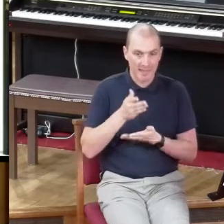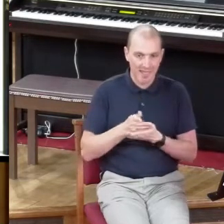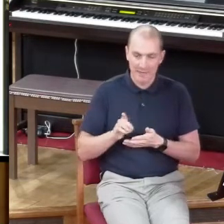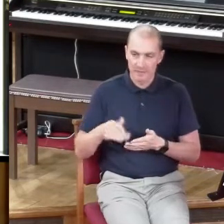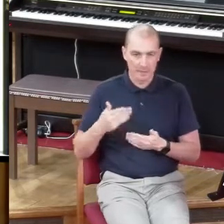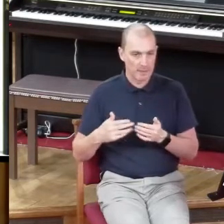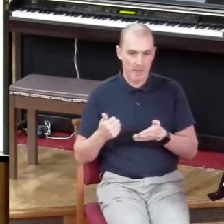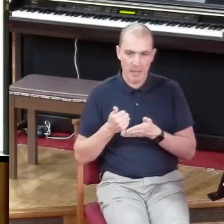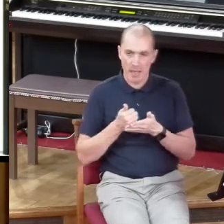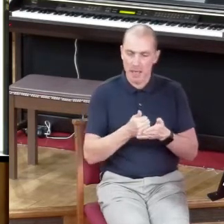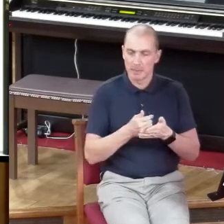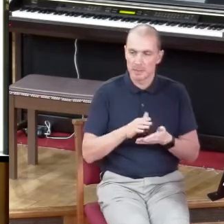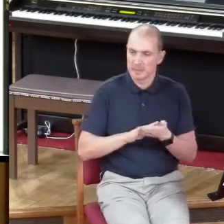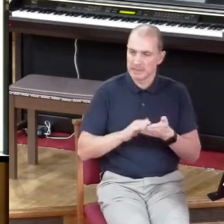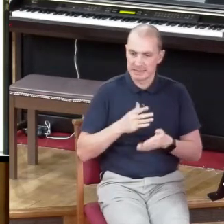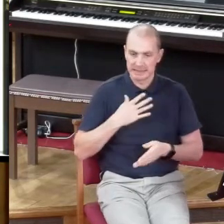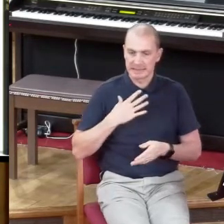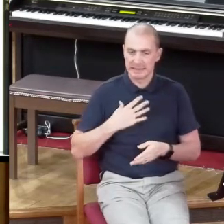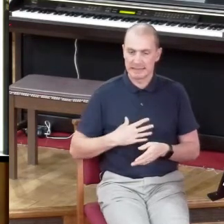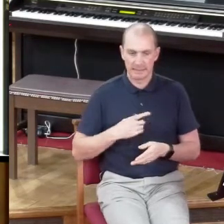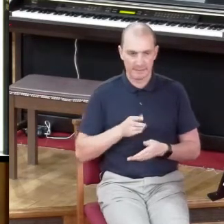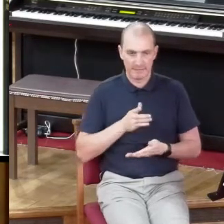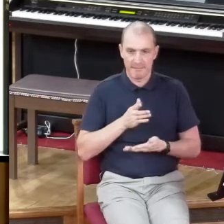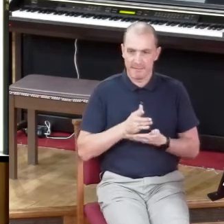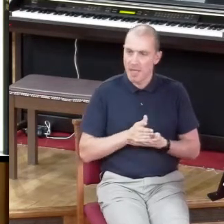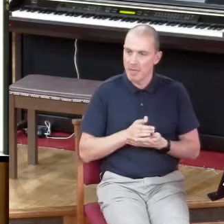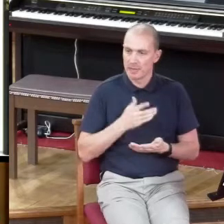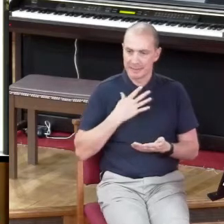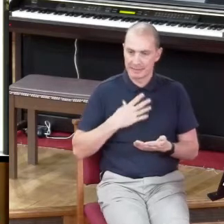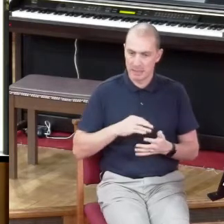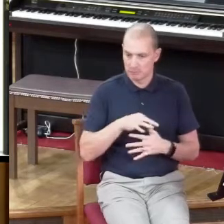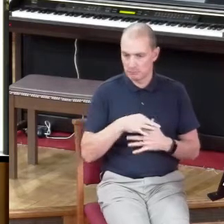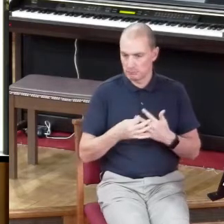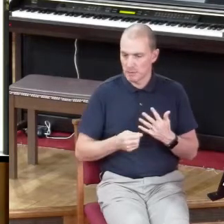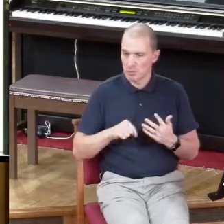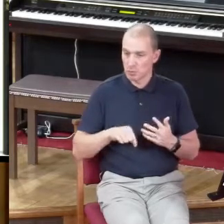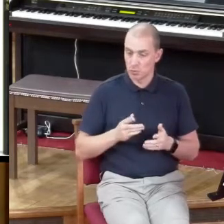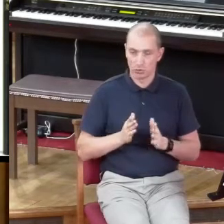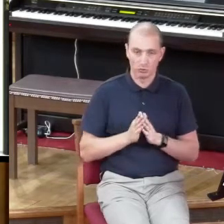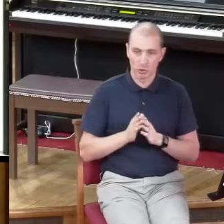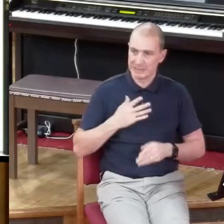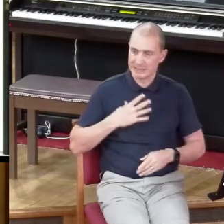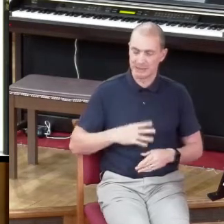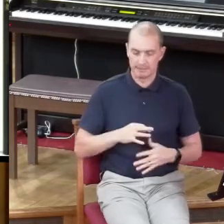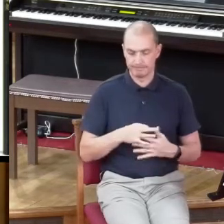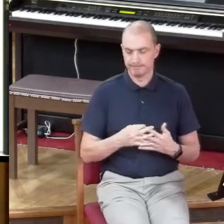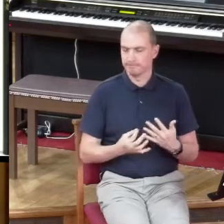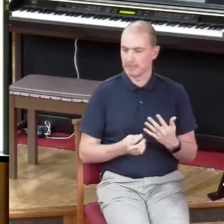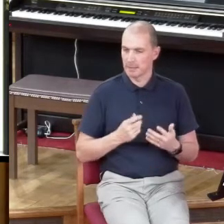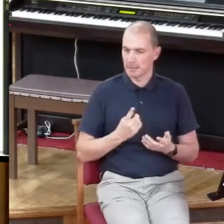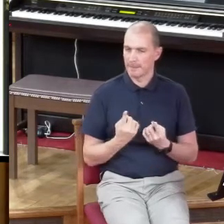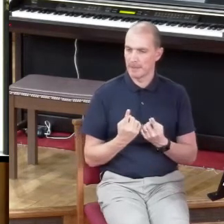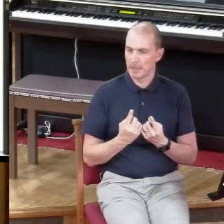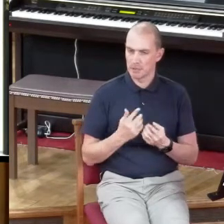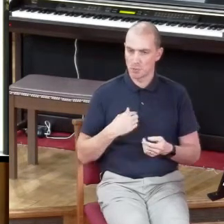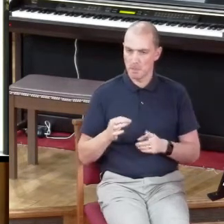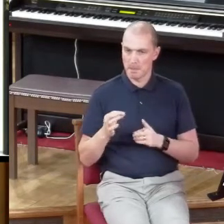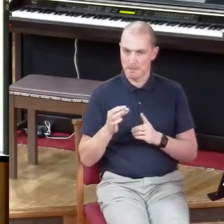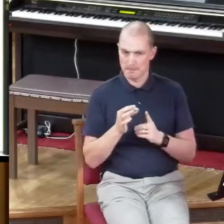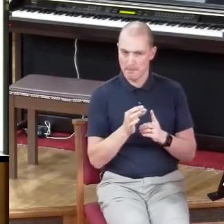for faith, and there was a need for other things too, as there is in the church today. So what could